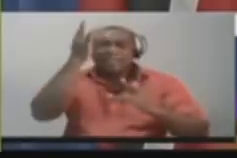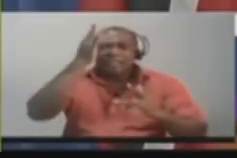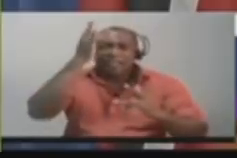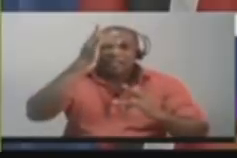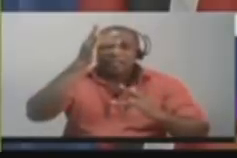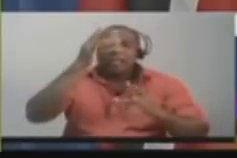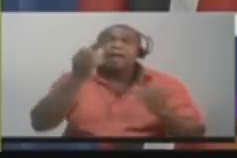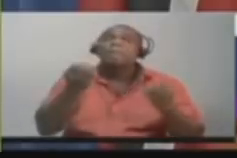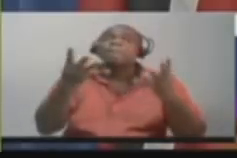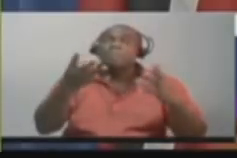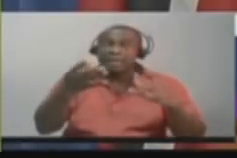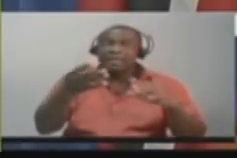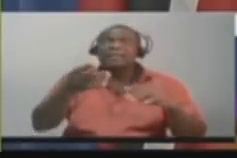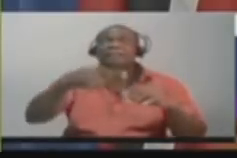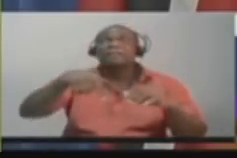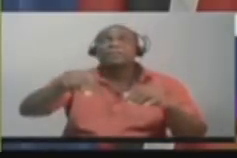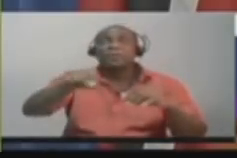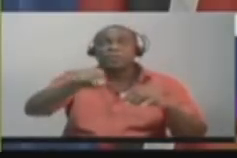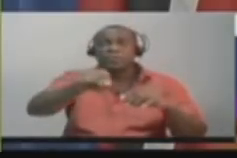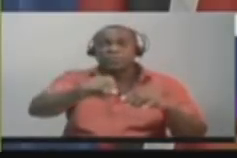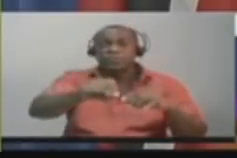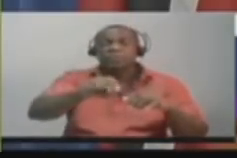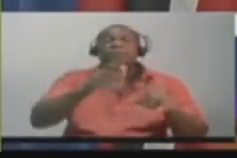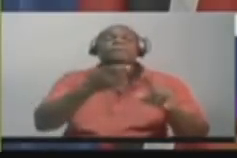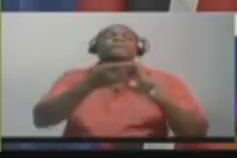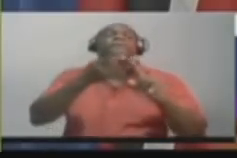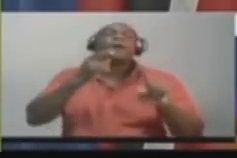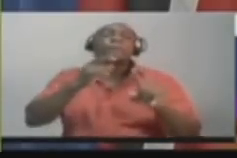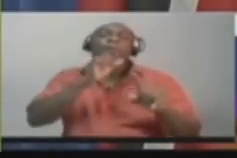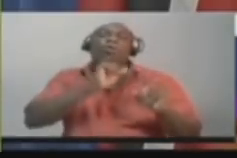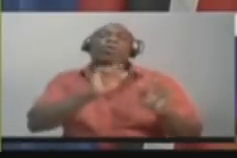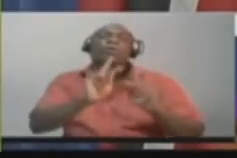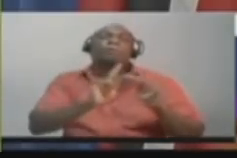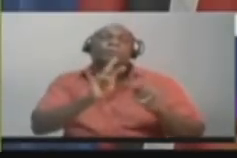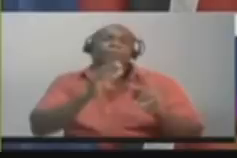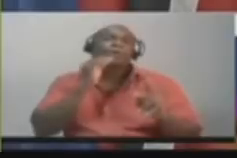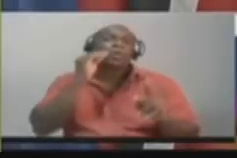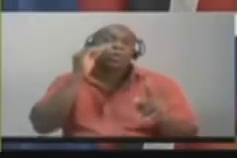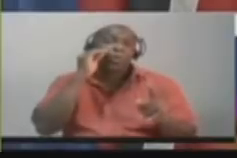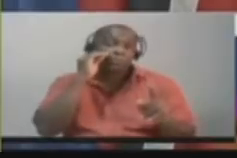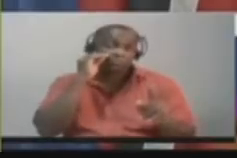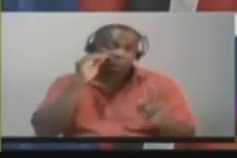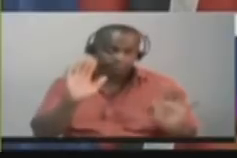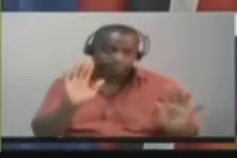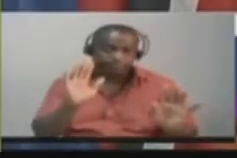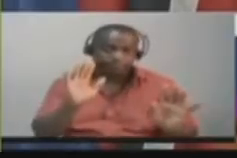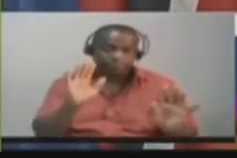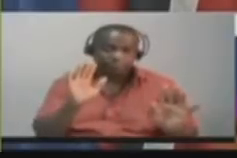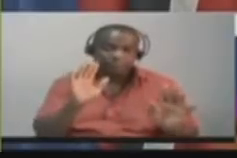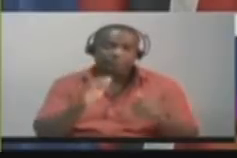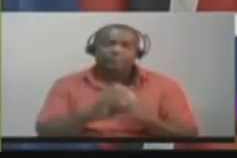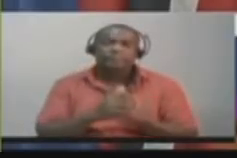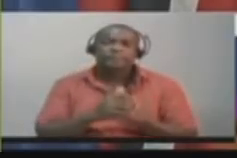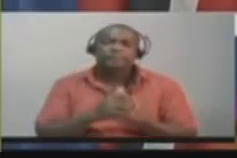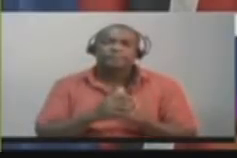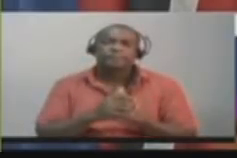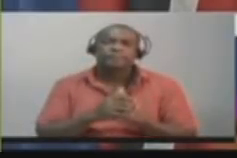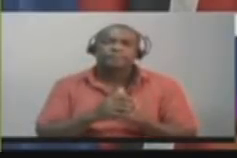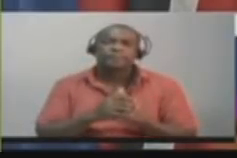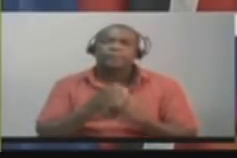arise out of clusters in care homes. Now, I'm going back to that because, as CMO just